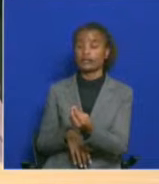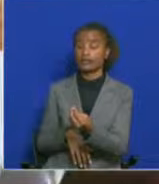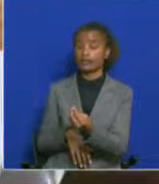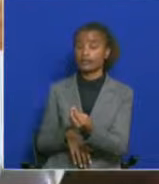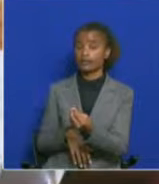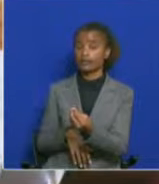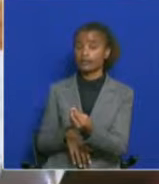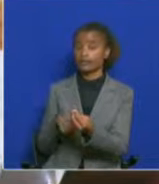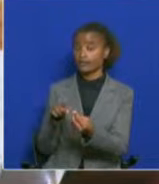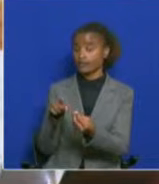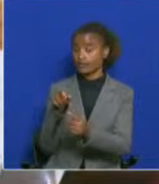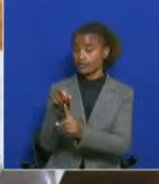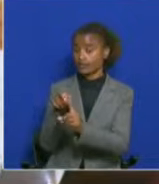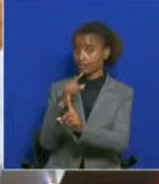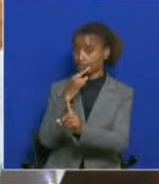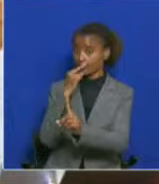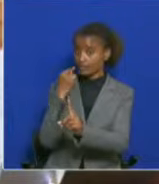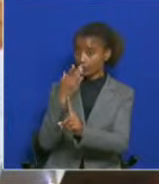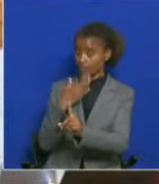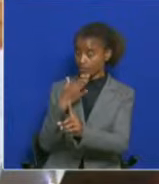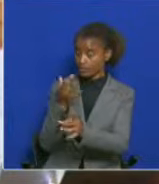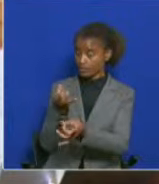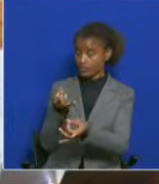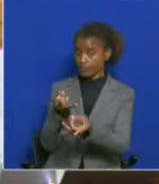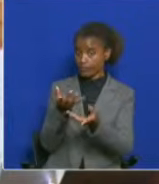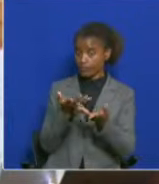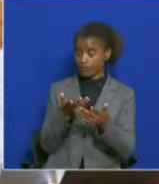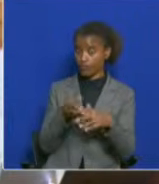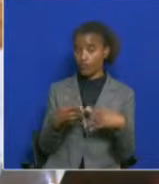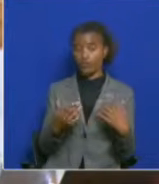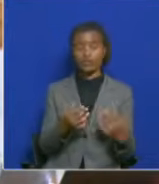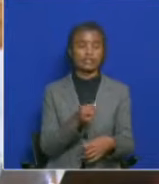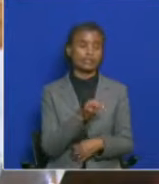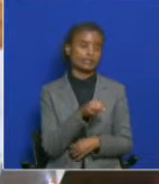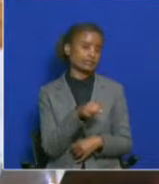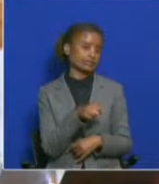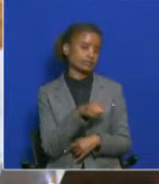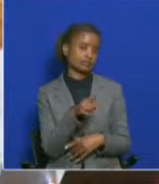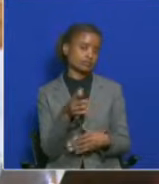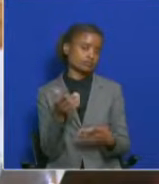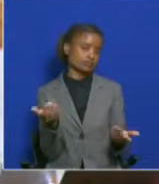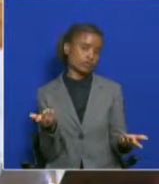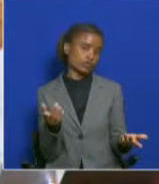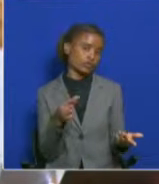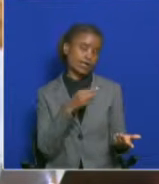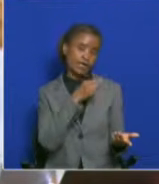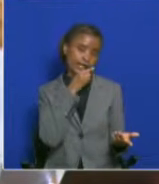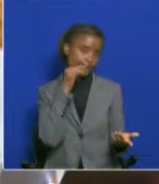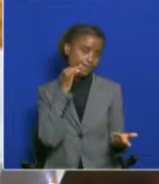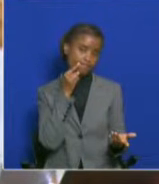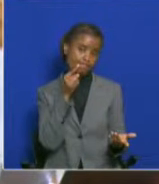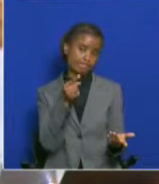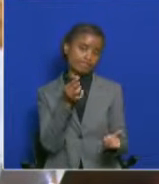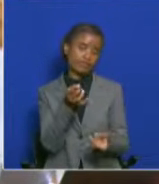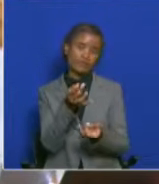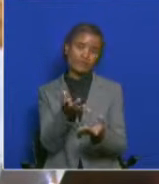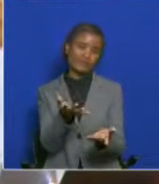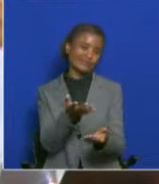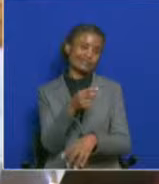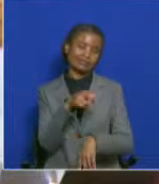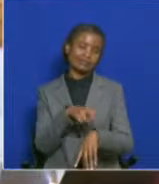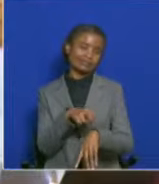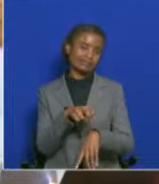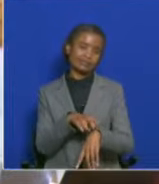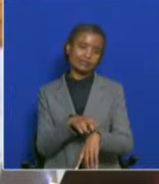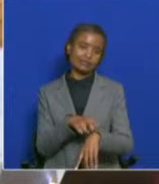mention? Only because it would be unnecessary to mention the name. It's not really relevant to the reason that